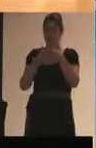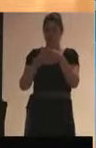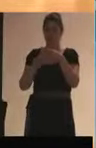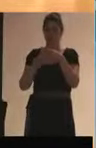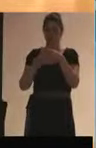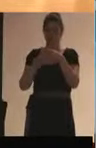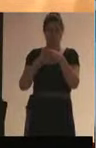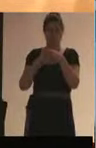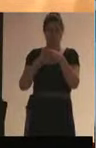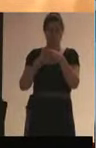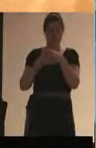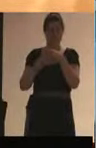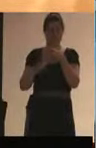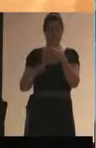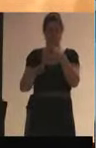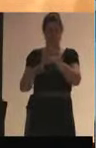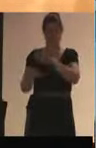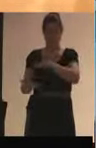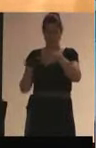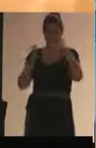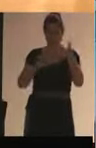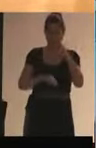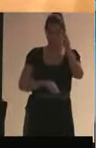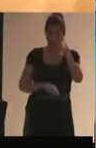on genetic algorithms to try to